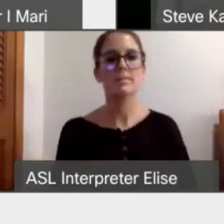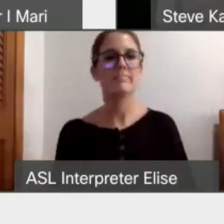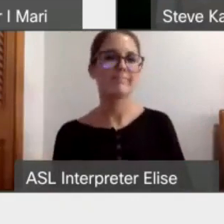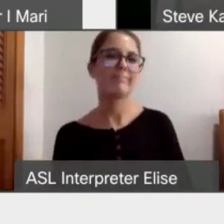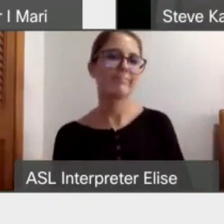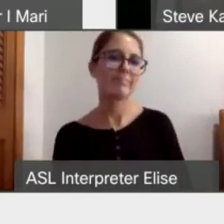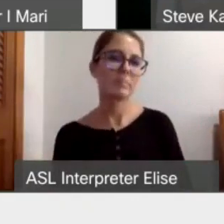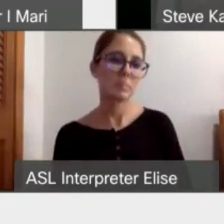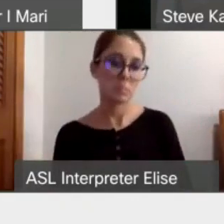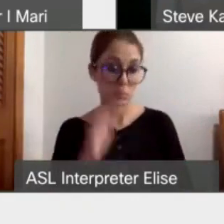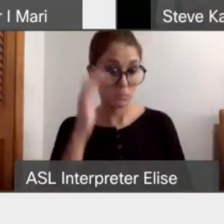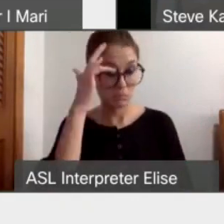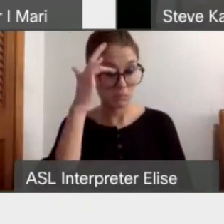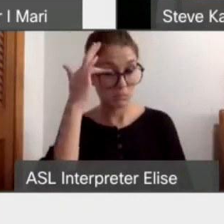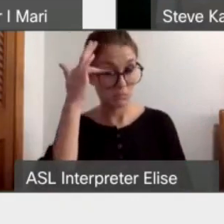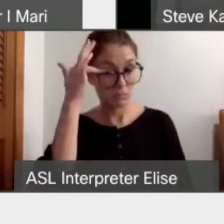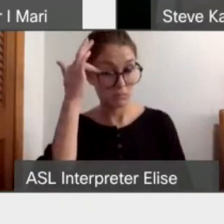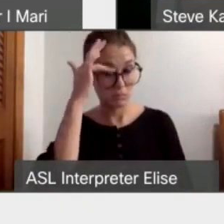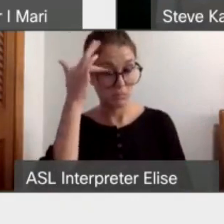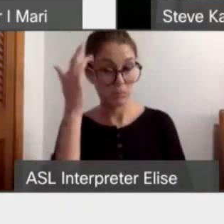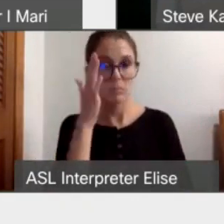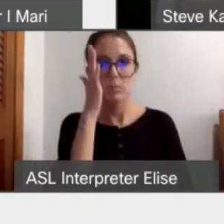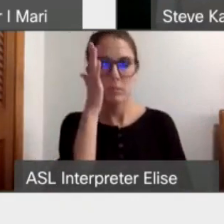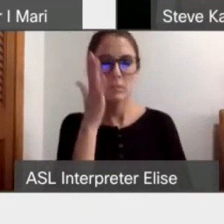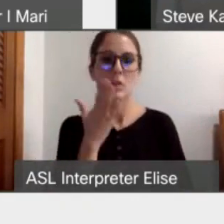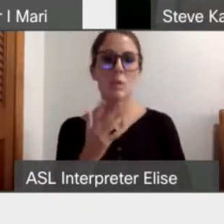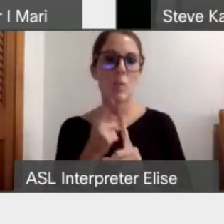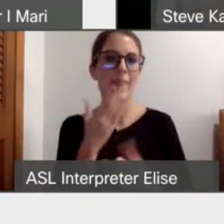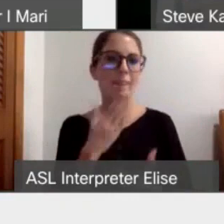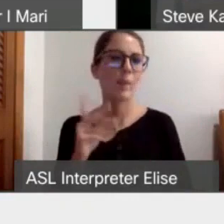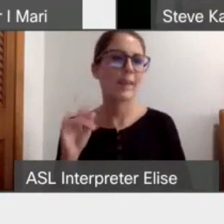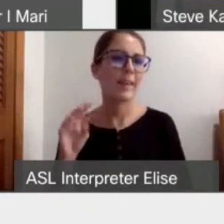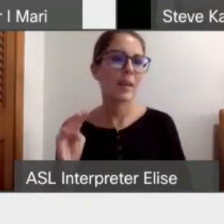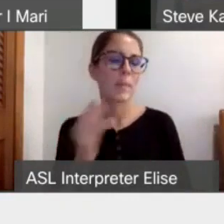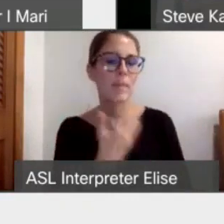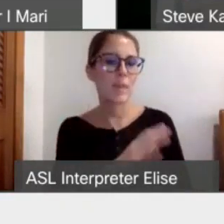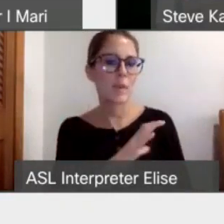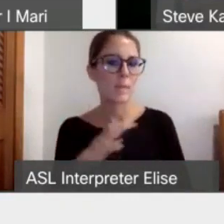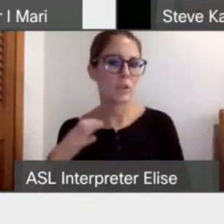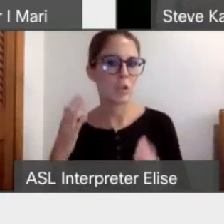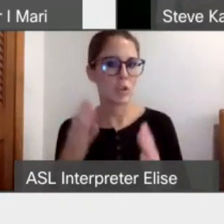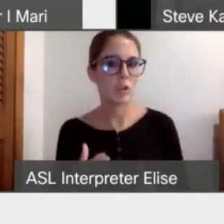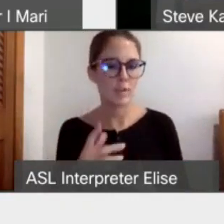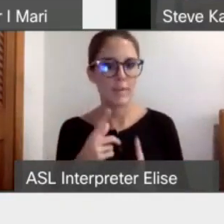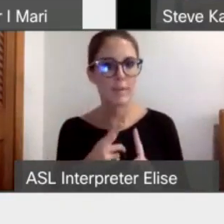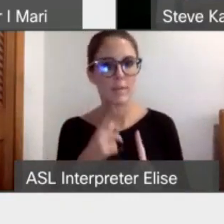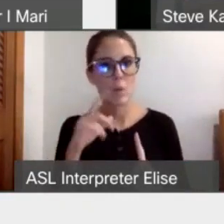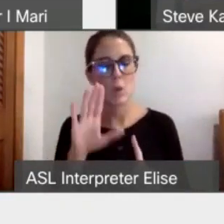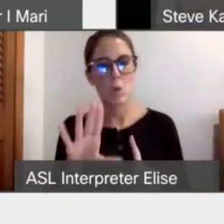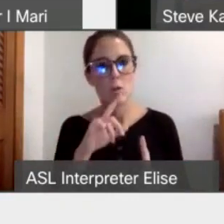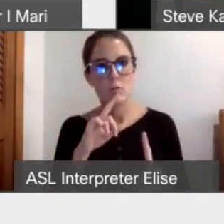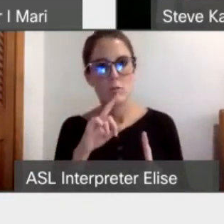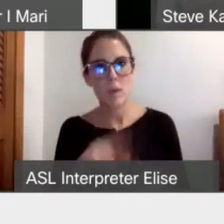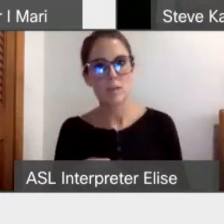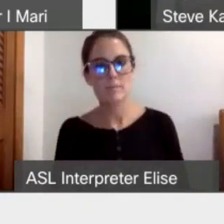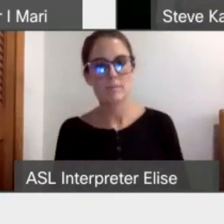Great. Well, a very good point. Thanks again, Kim, and thanks, Commissioner, for your response.